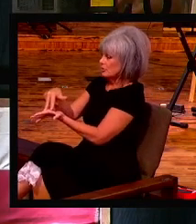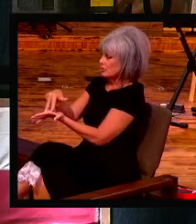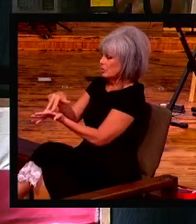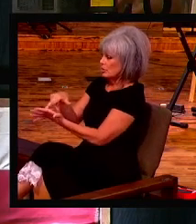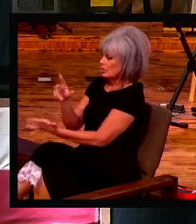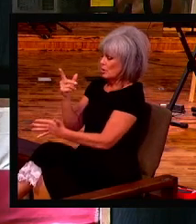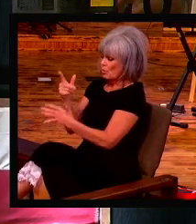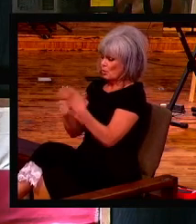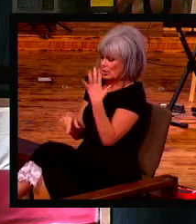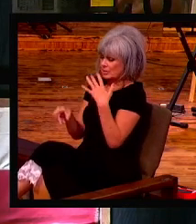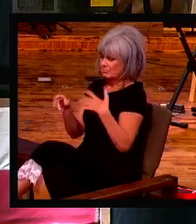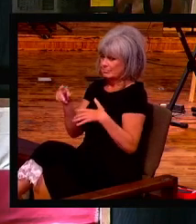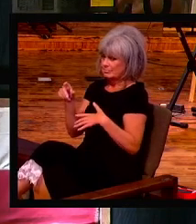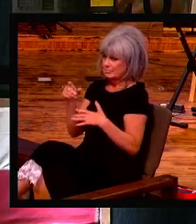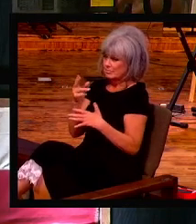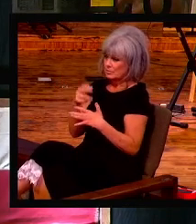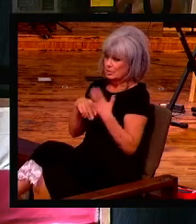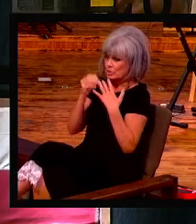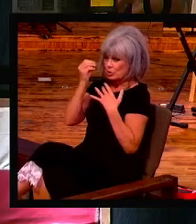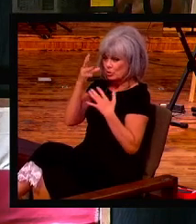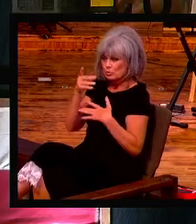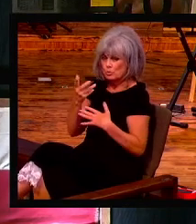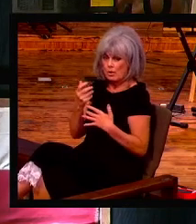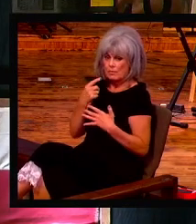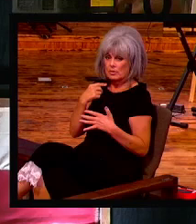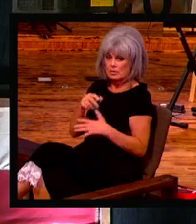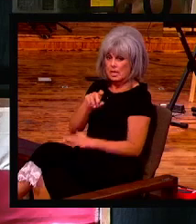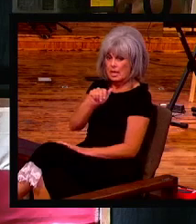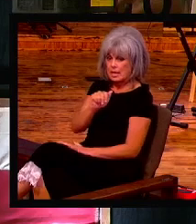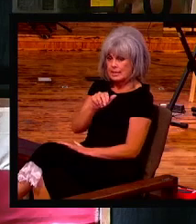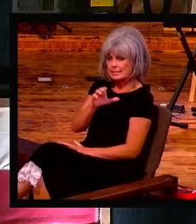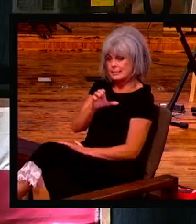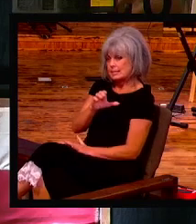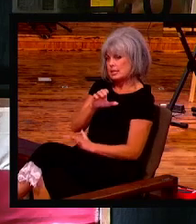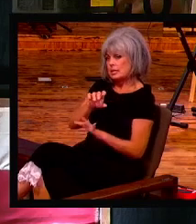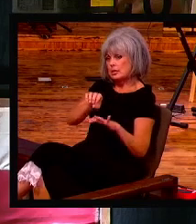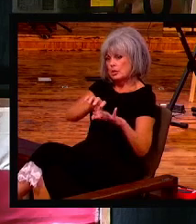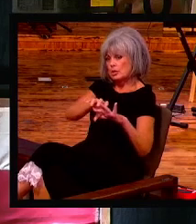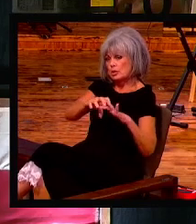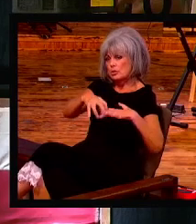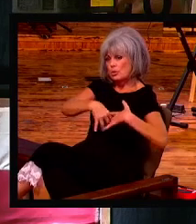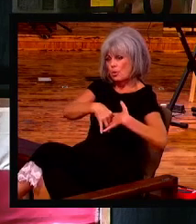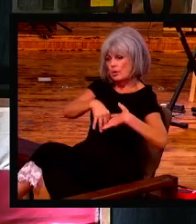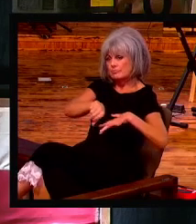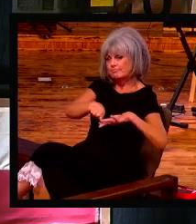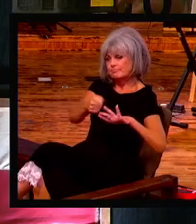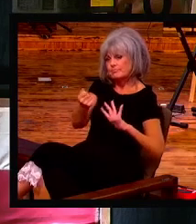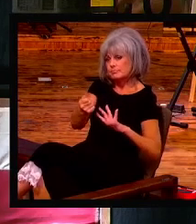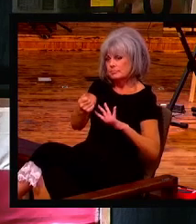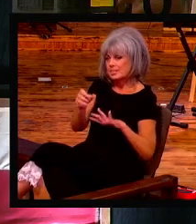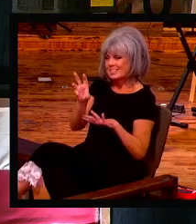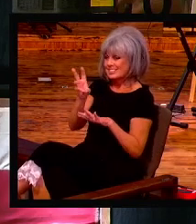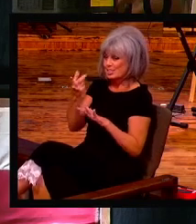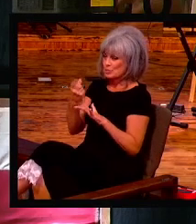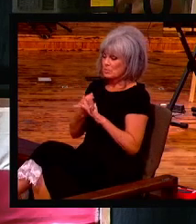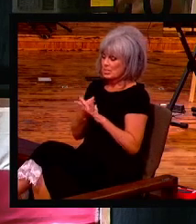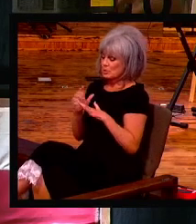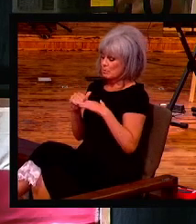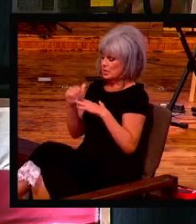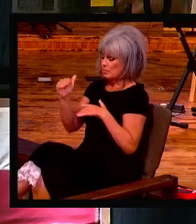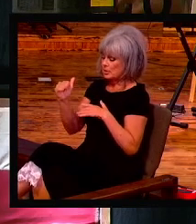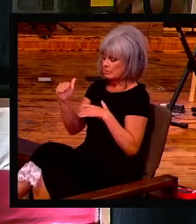do you want first? I say, give me the bad news. Bad news is you tore your ACL. You are done a minimum of 18 months. Your knee is banged up really bad.